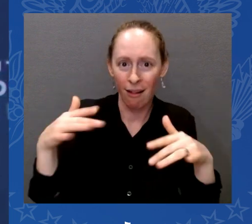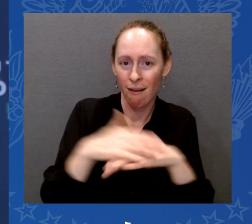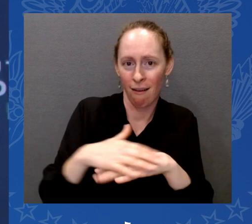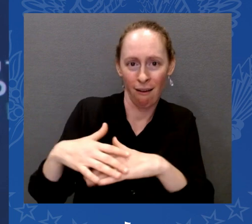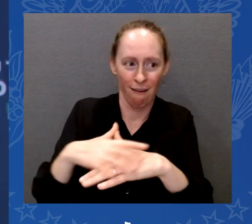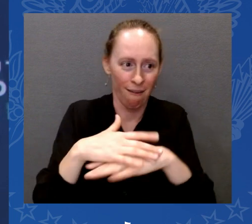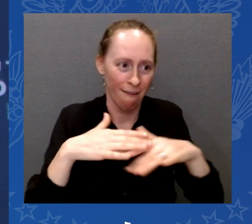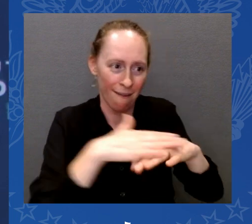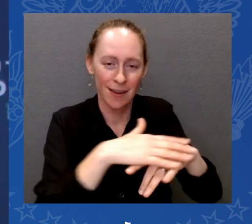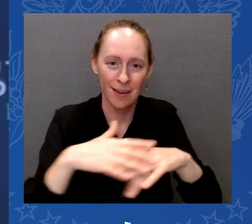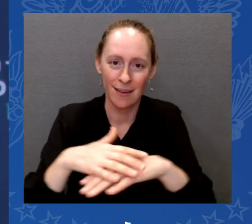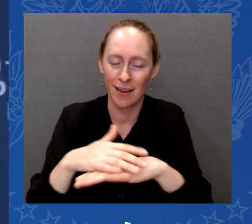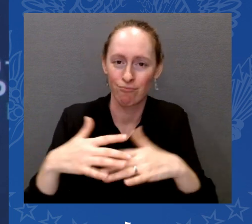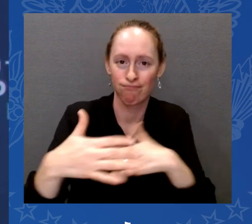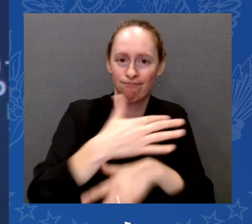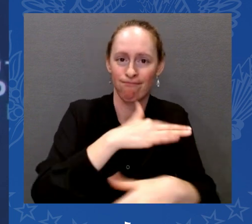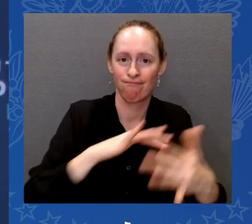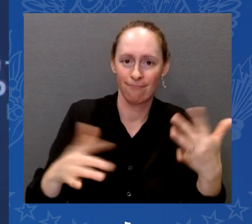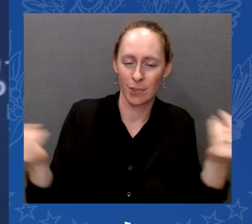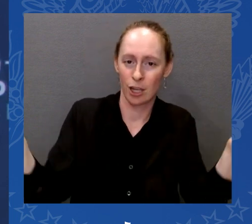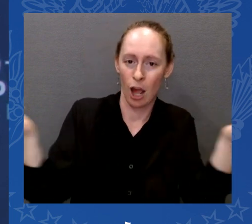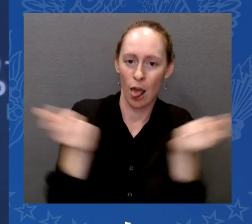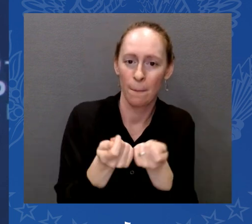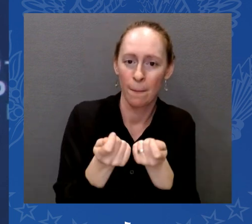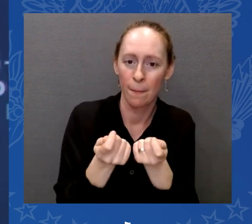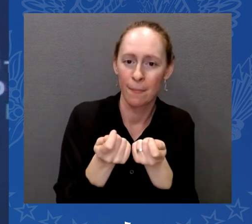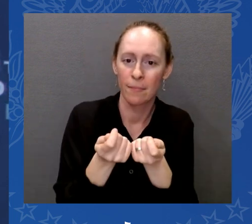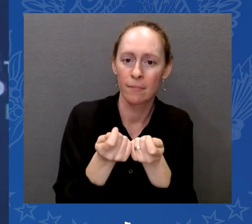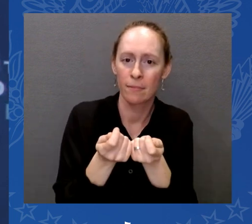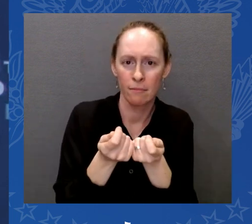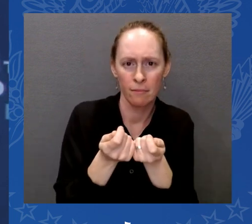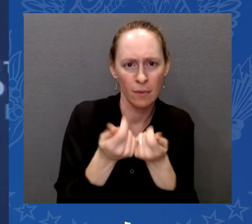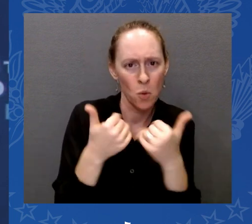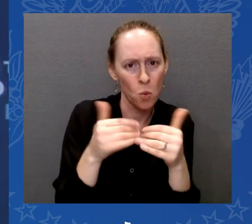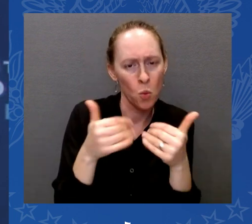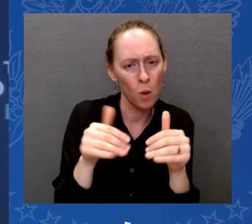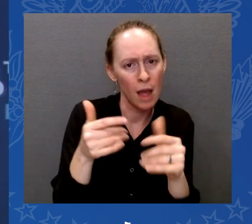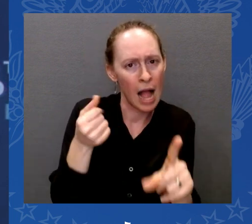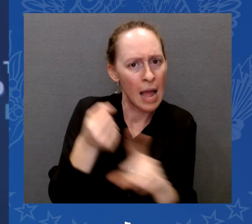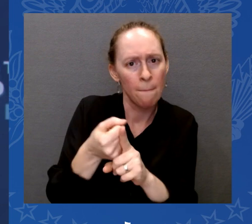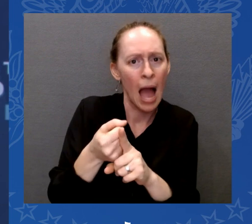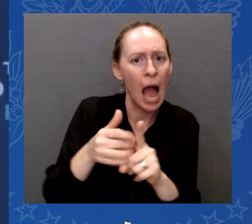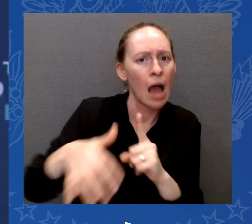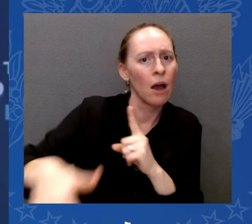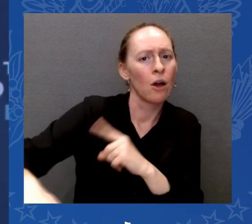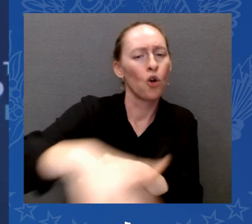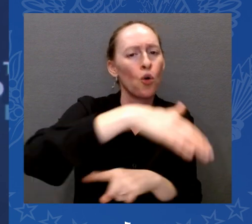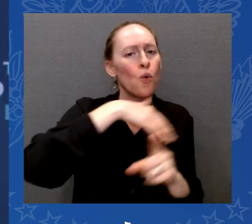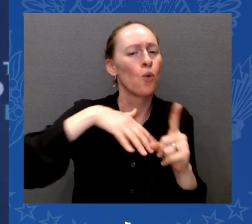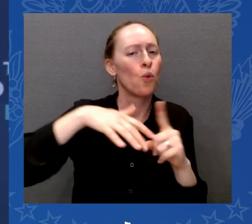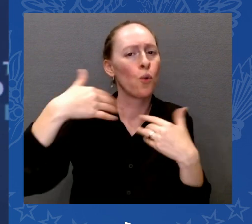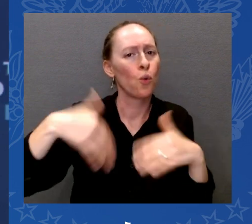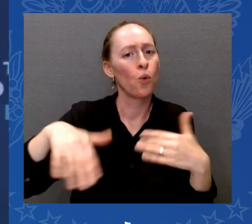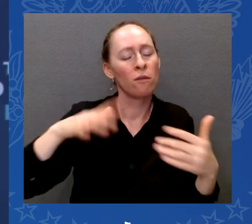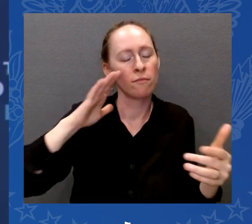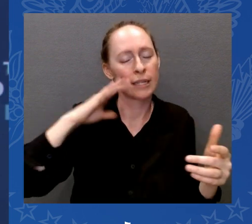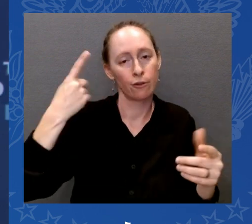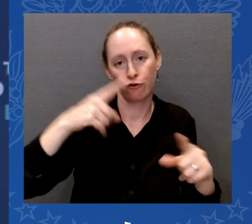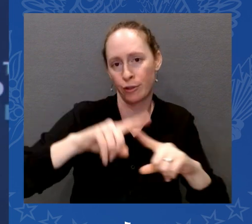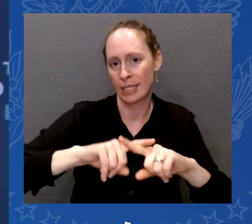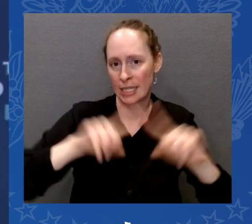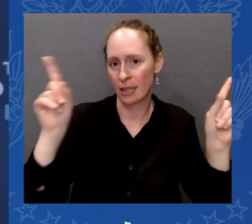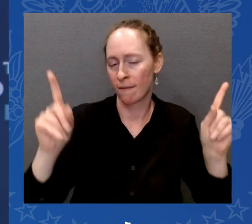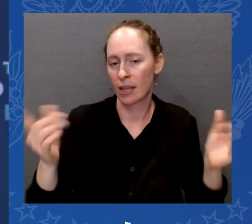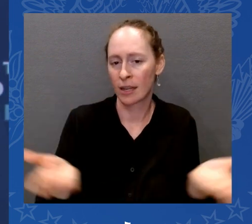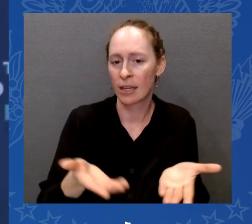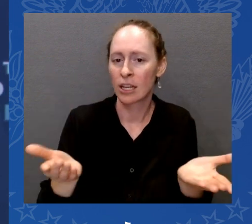Think about the spinoff. And so this is really a game changer for New York. It's a game changer for the country. And